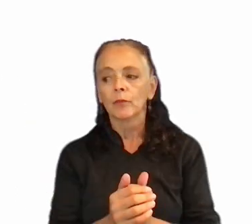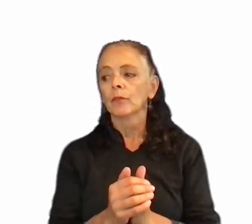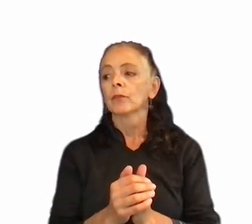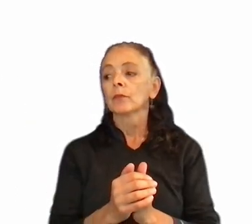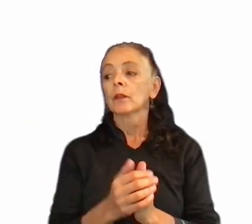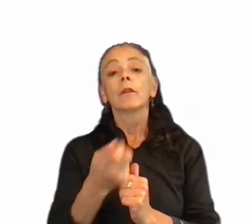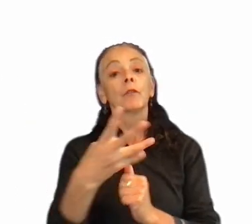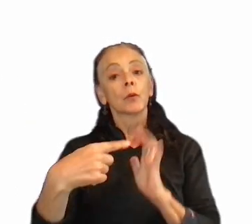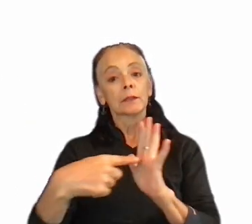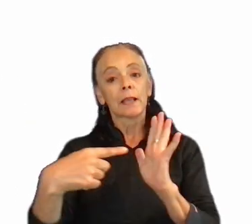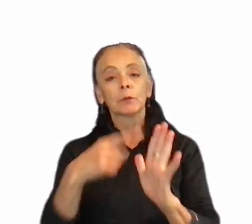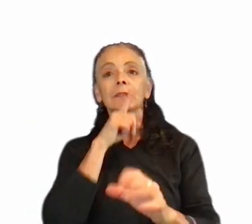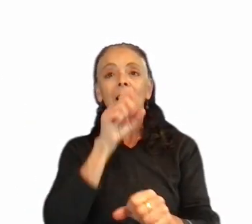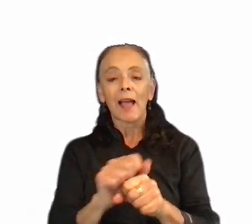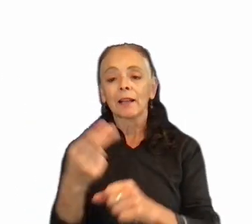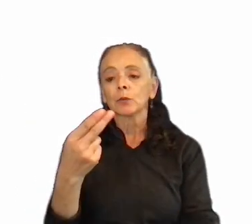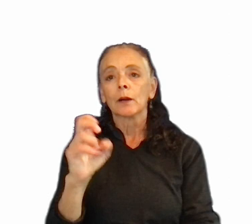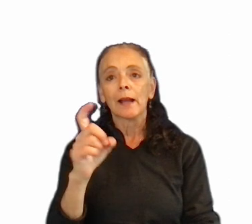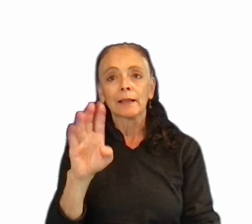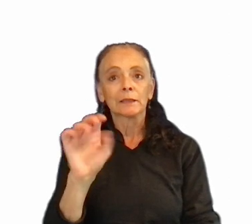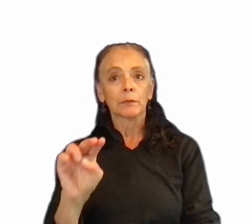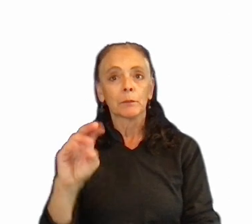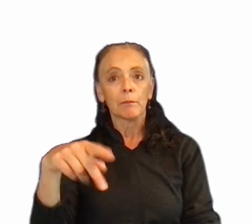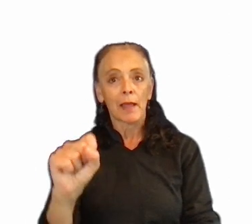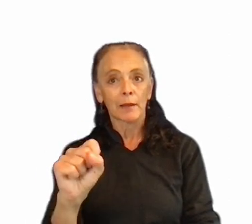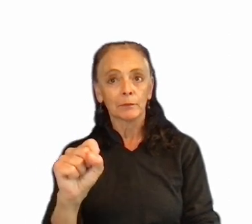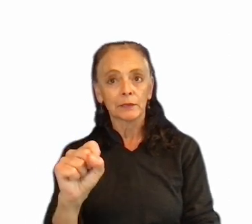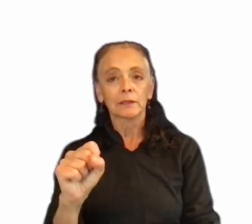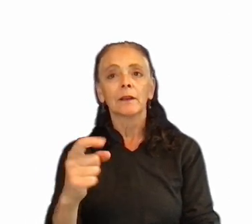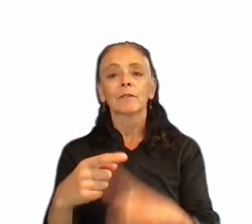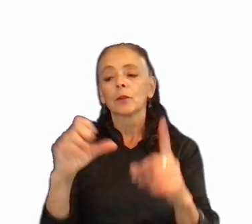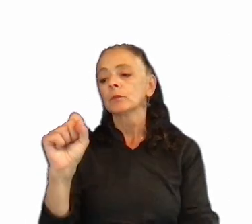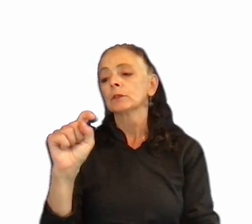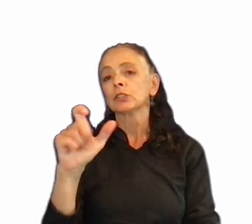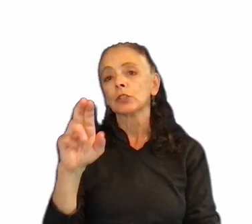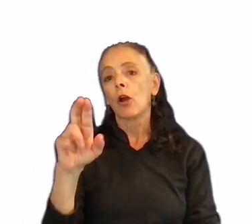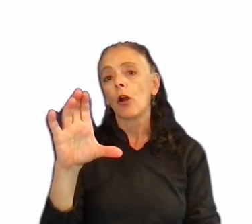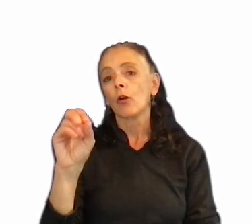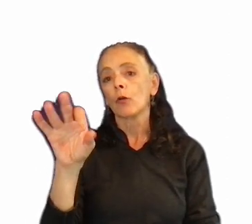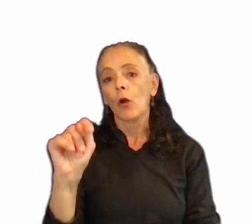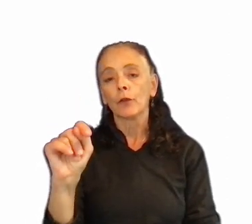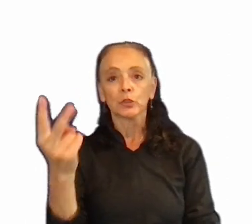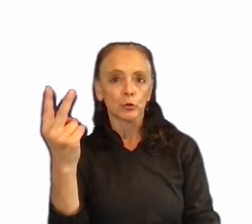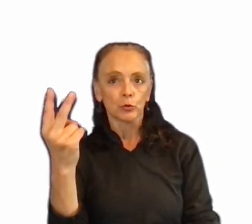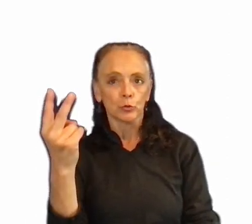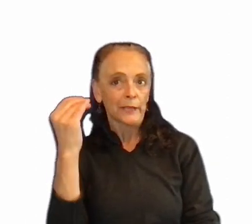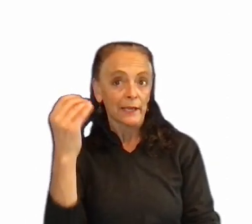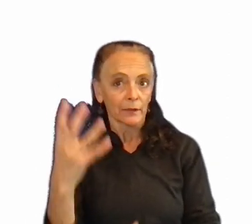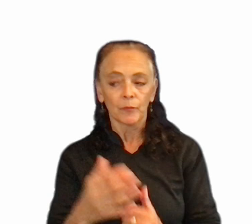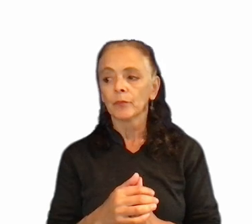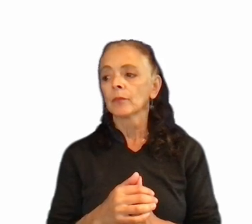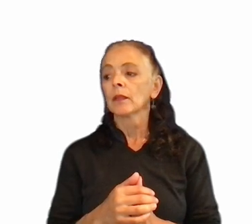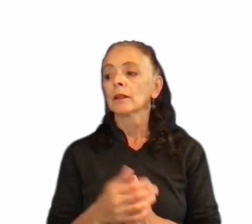examples of actual hex bin maps produced with data from starcraft 2. in its simplest form it encodes one